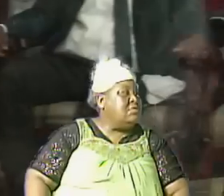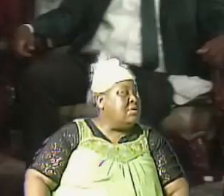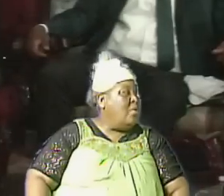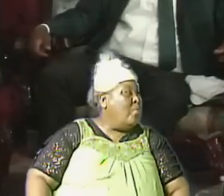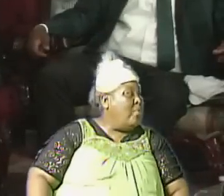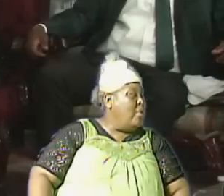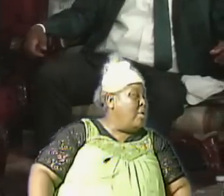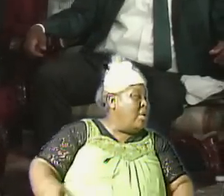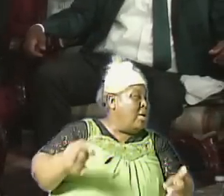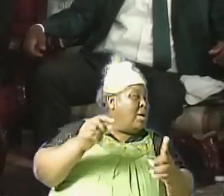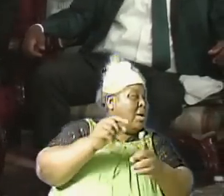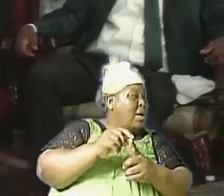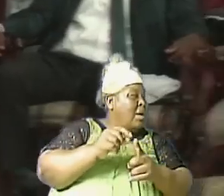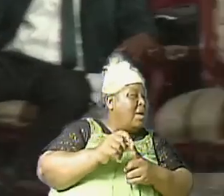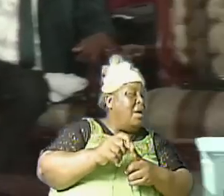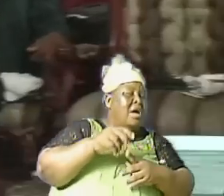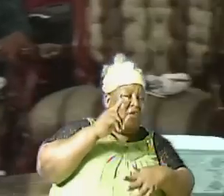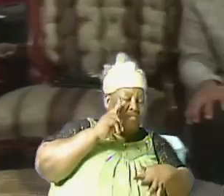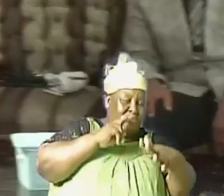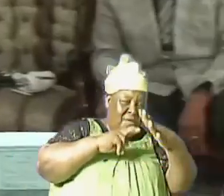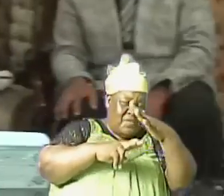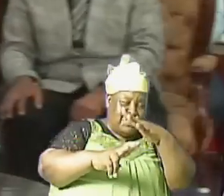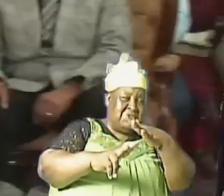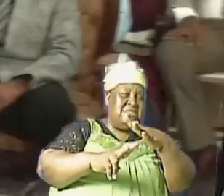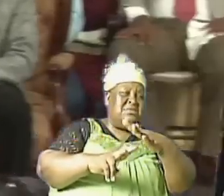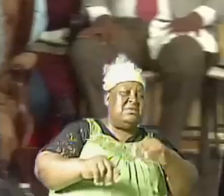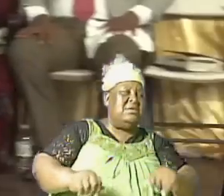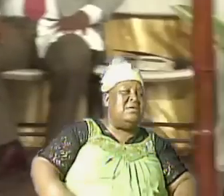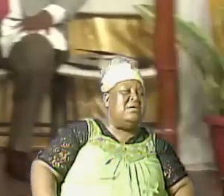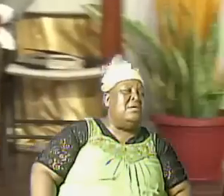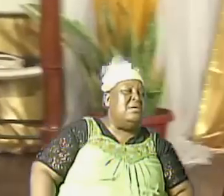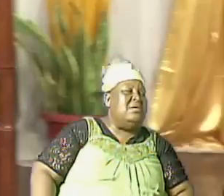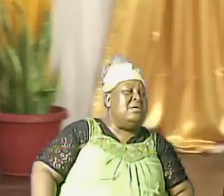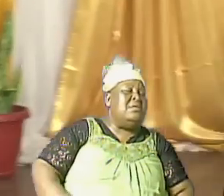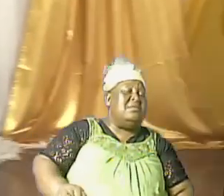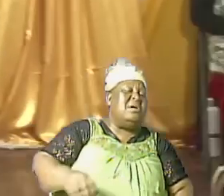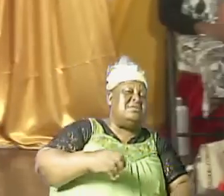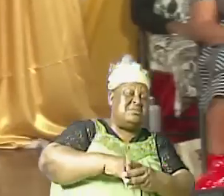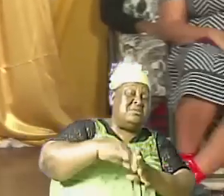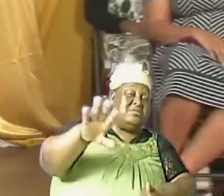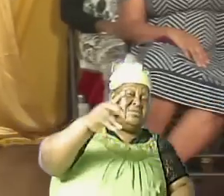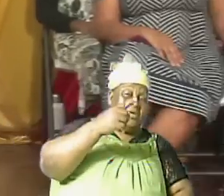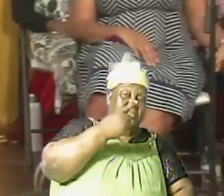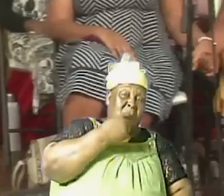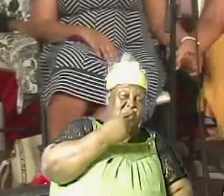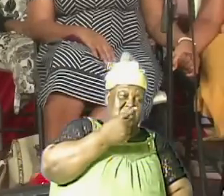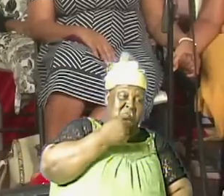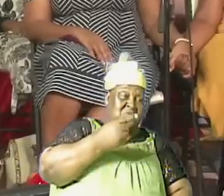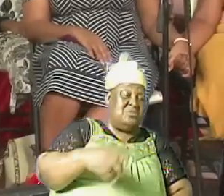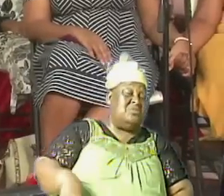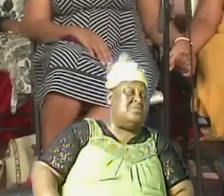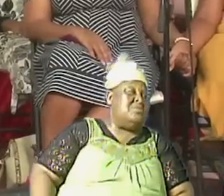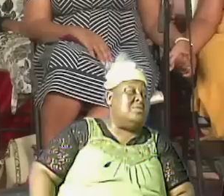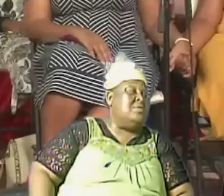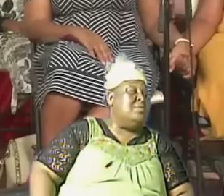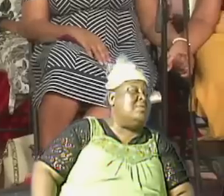There's a word of prophecy that is in your mouth.